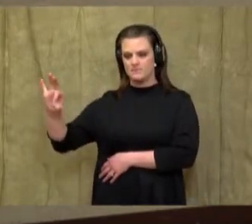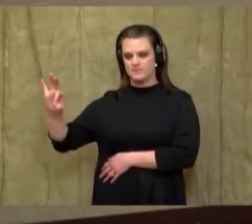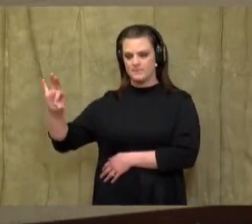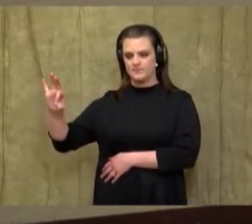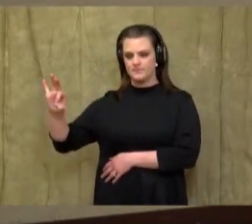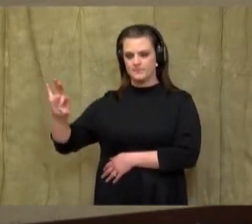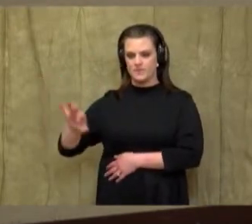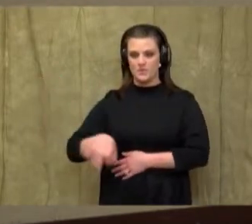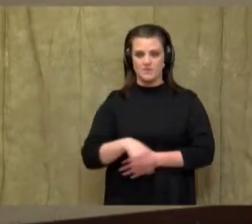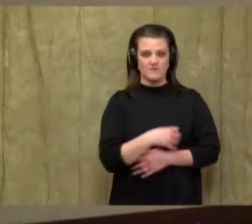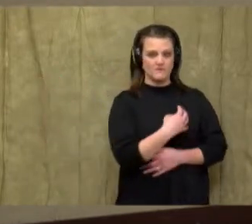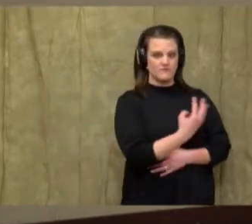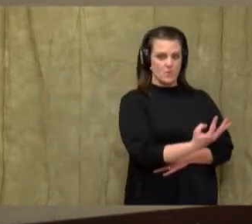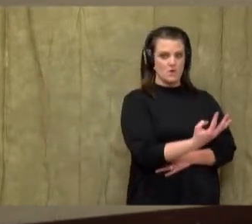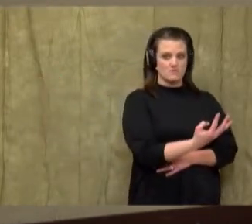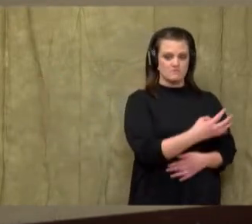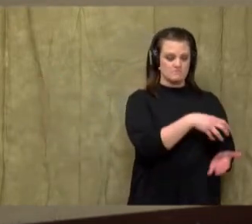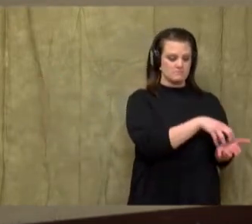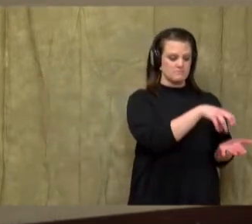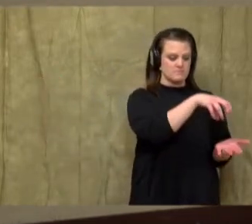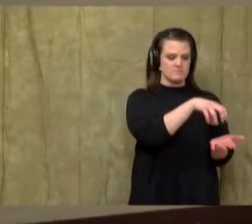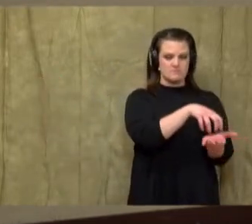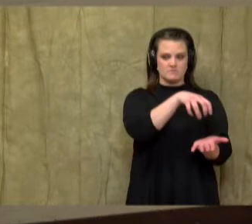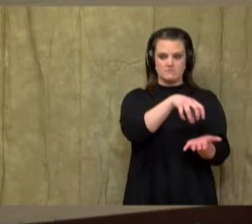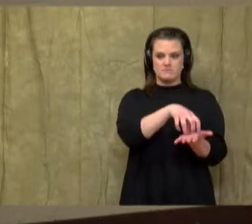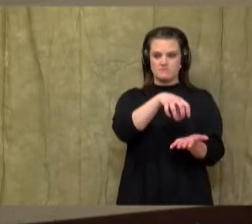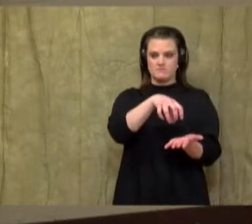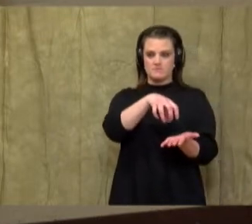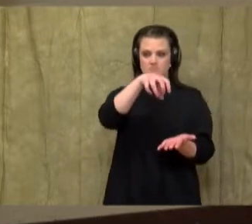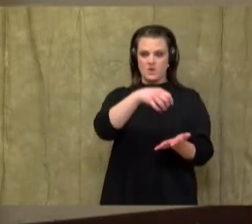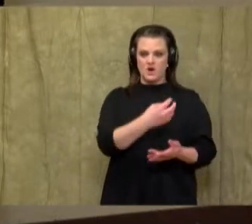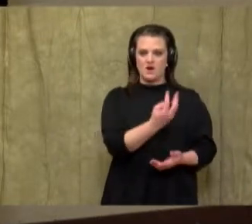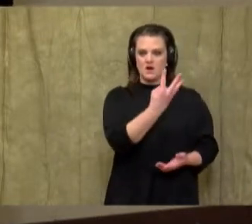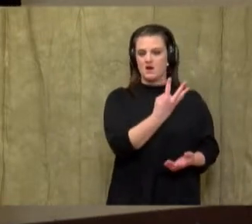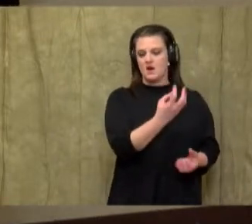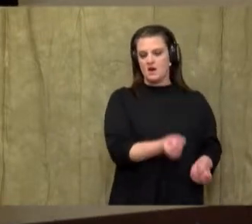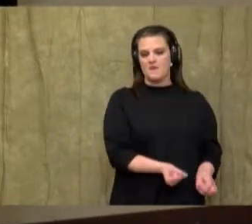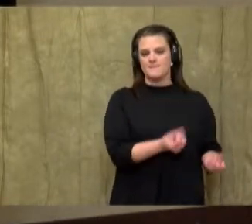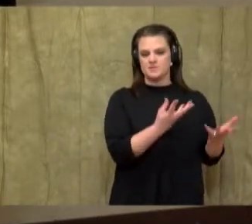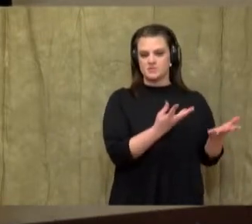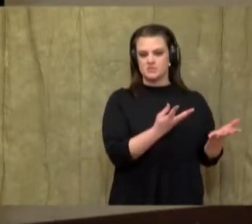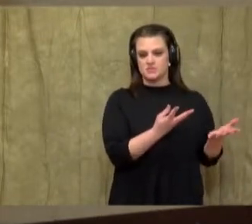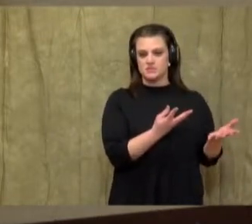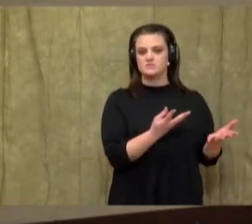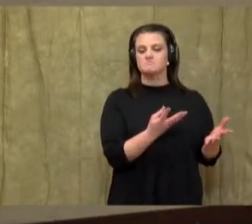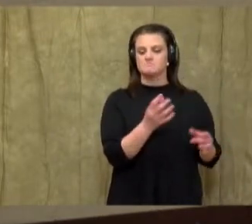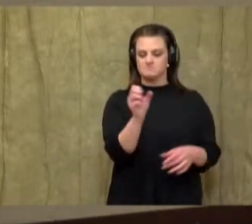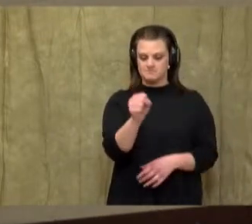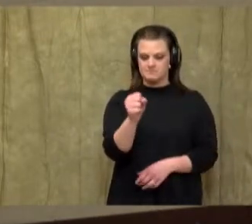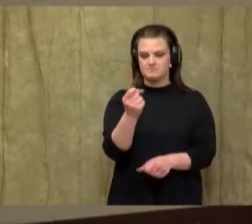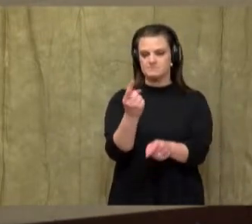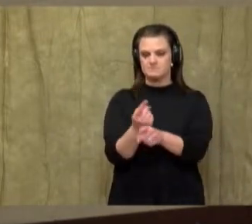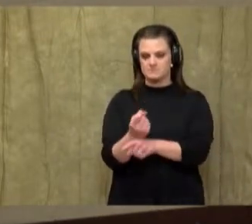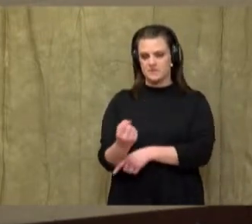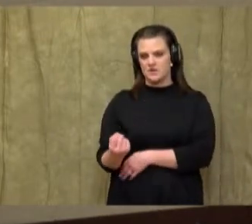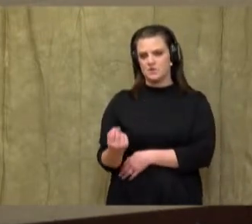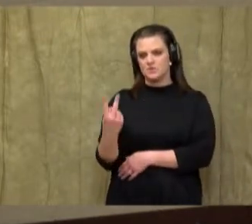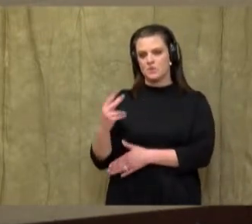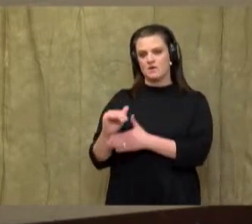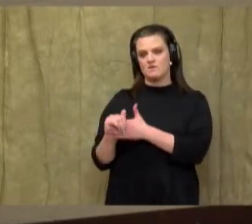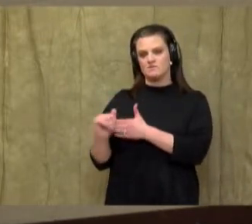about 4 cups of yogurt? How much would that cost? Yeah, it would cost